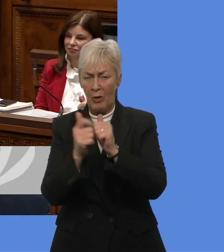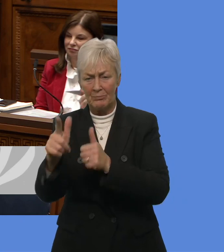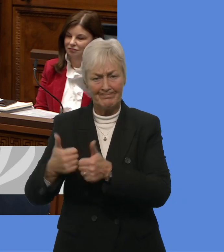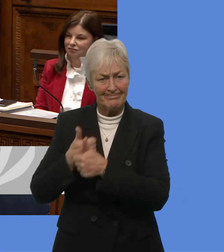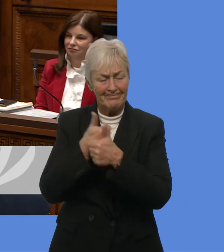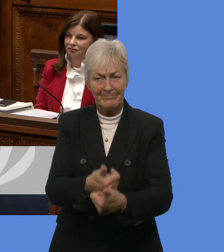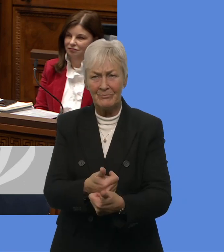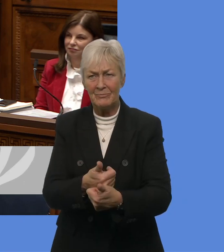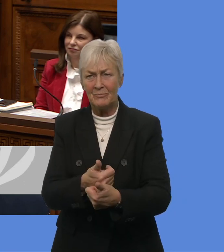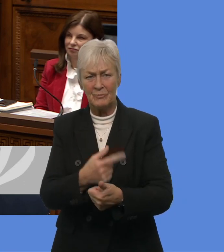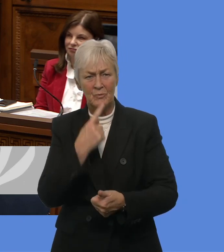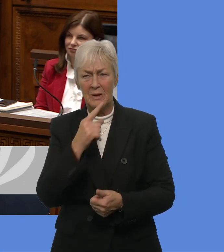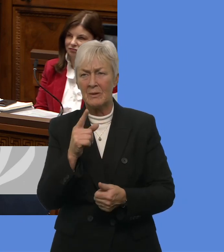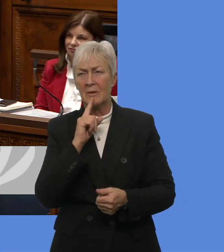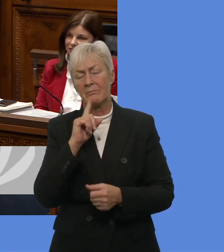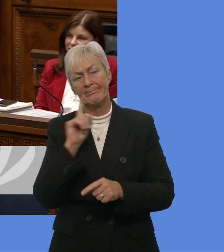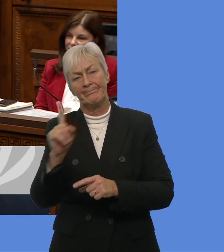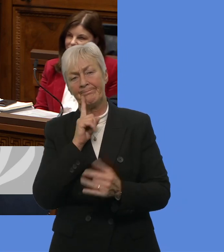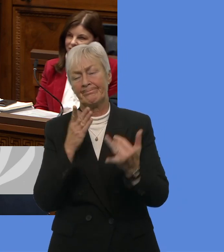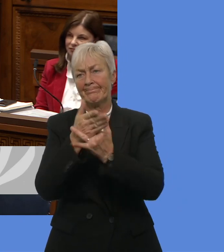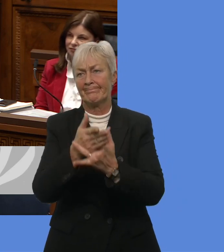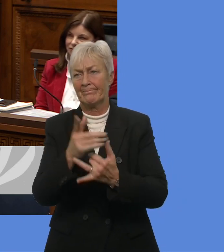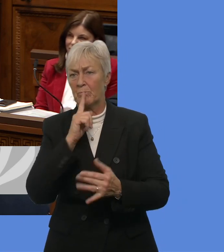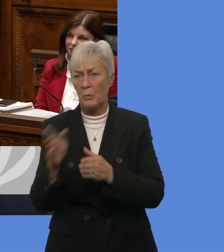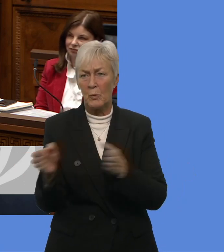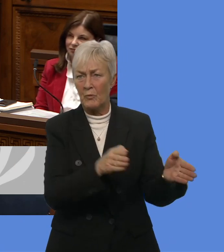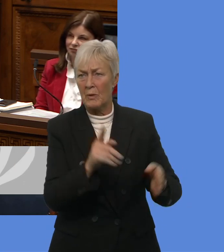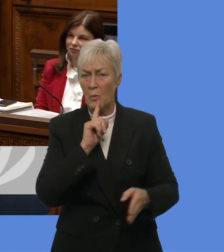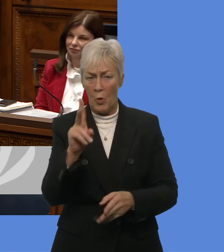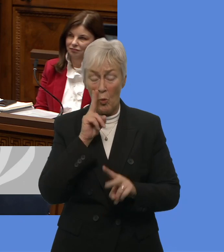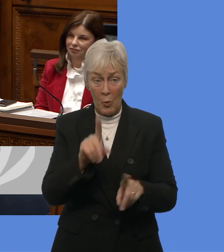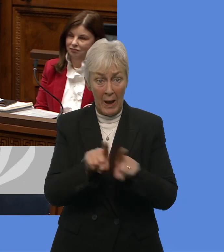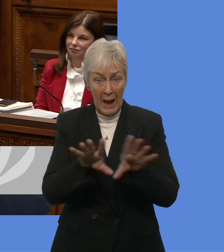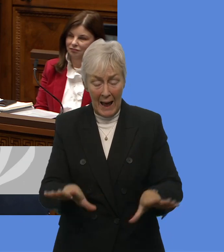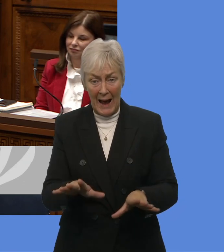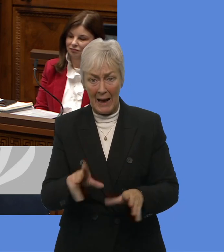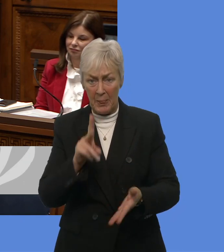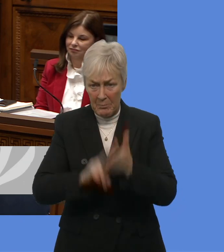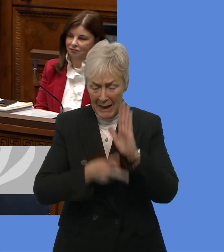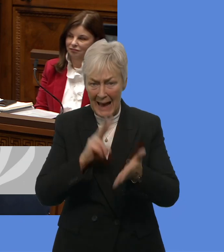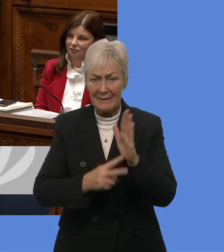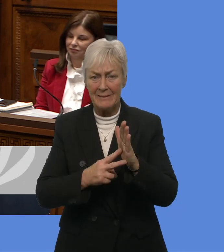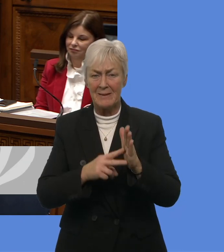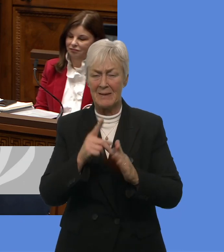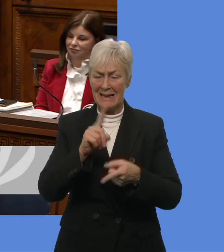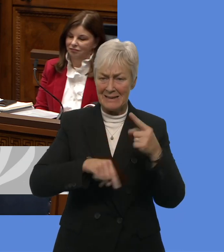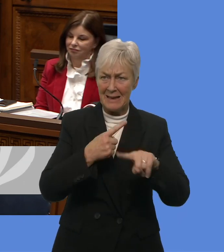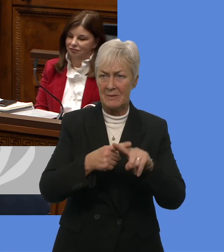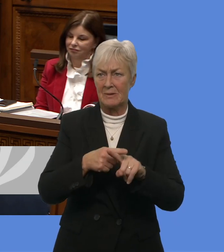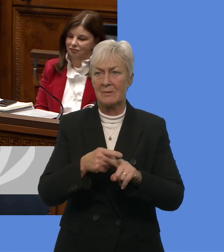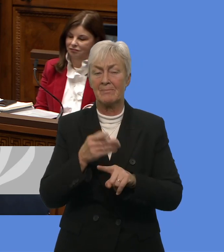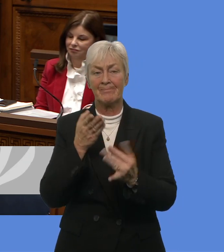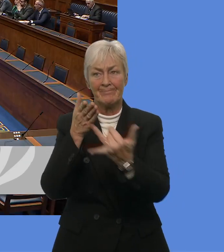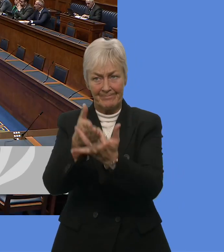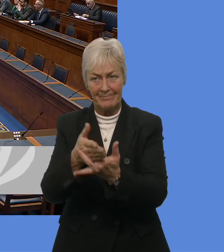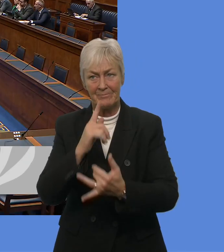You just said to Paula Bradshaw that there needs to be from optimism into delivery. What is that going to look like? When are we actually going to see plans from the executive in terms of how you are going to meaningfully